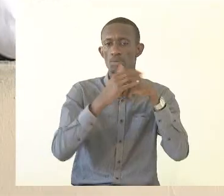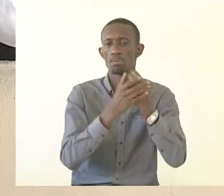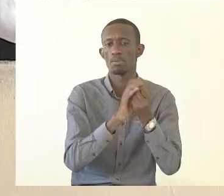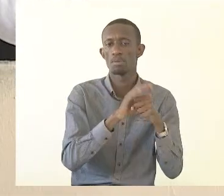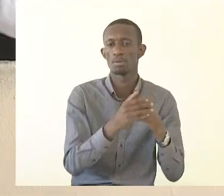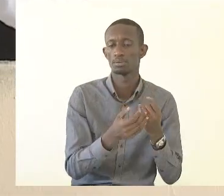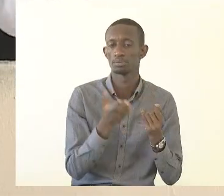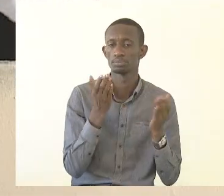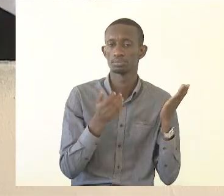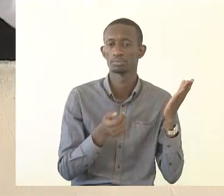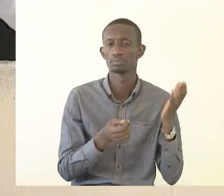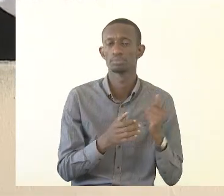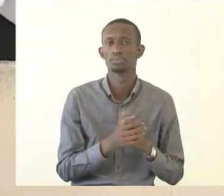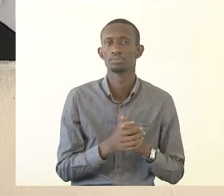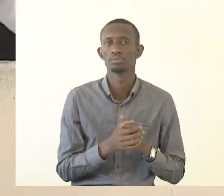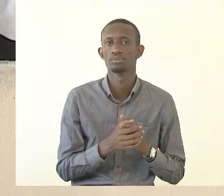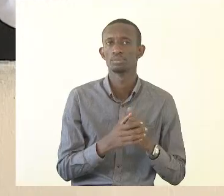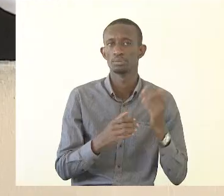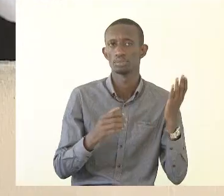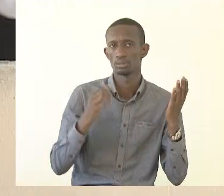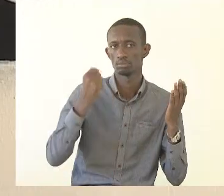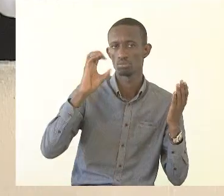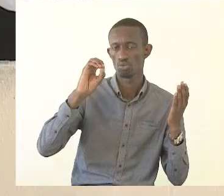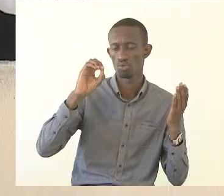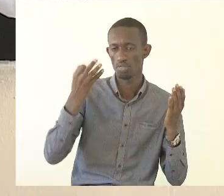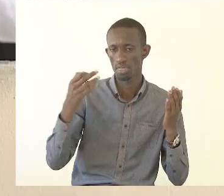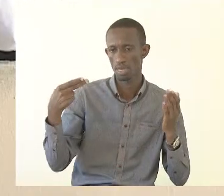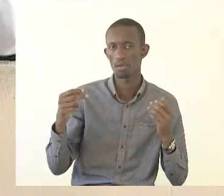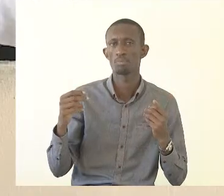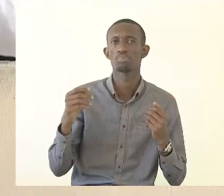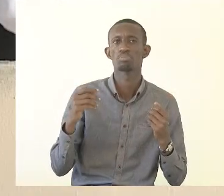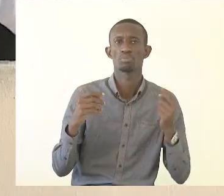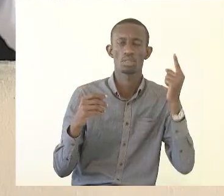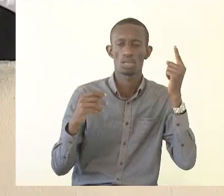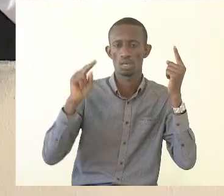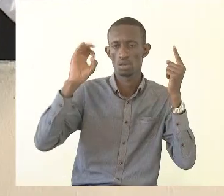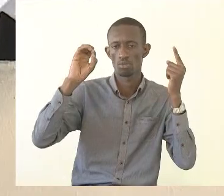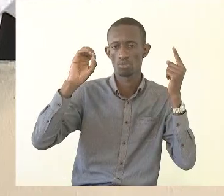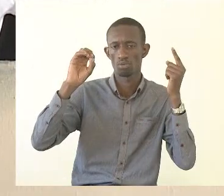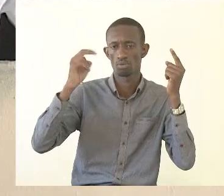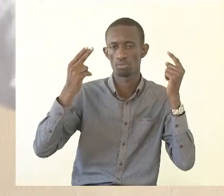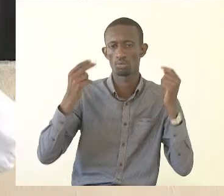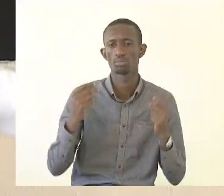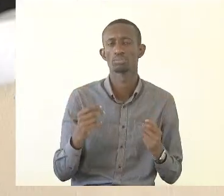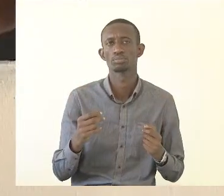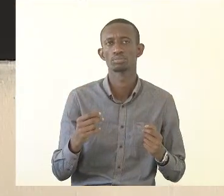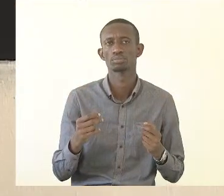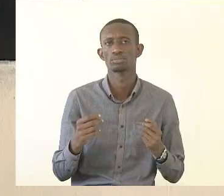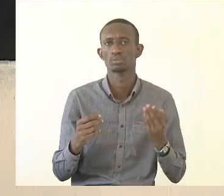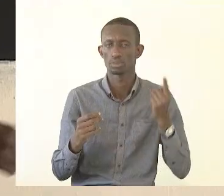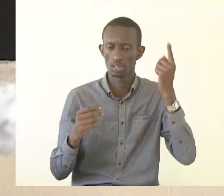SO3 with NO2 and CH3, then plus the